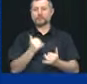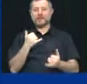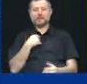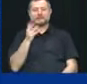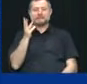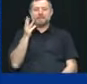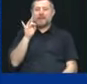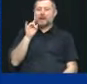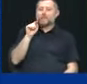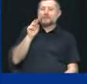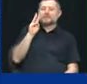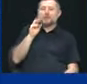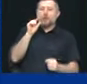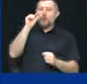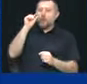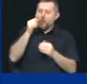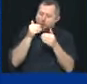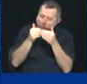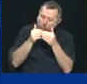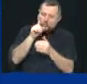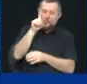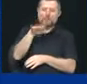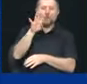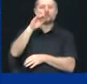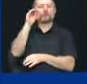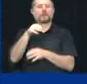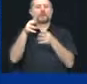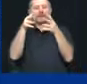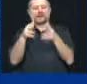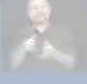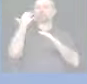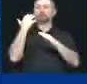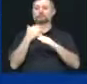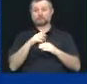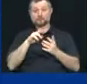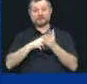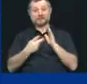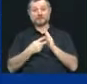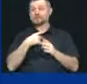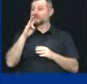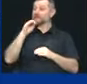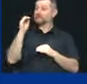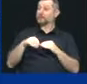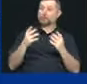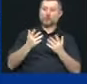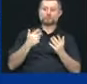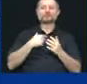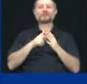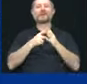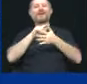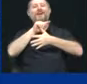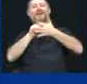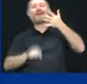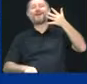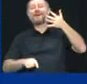almost there, but this isn't horseshoes. We want to be at 70%. The capacity restrictions, social distancing,